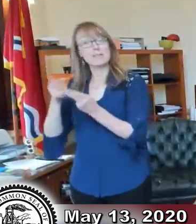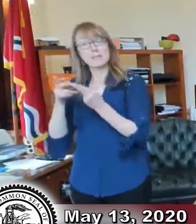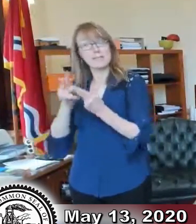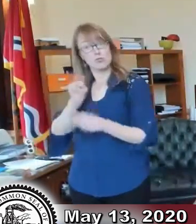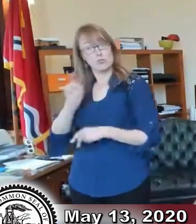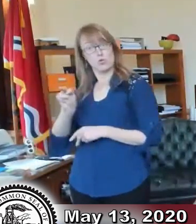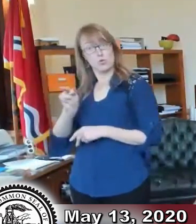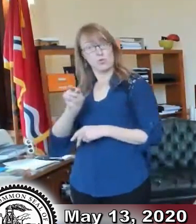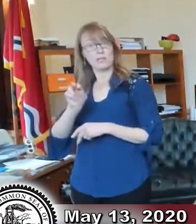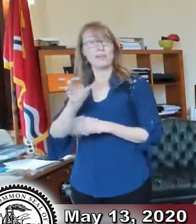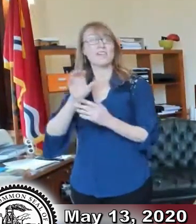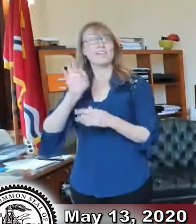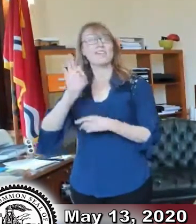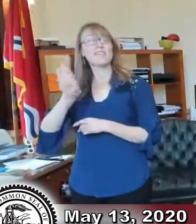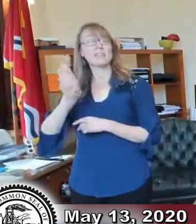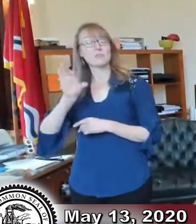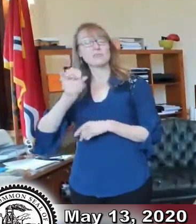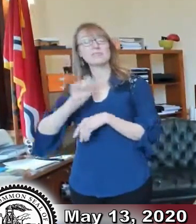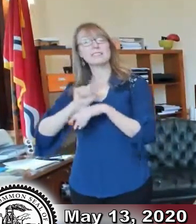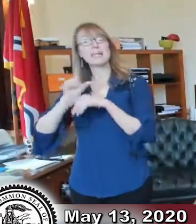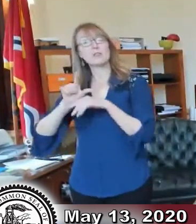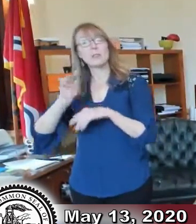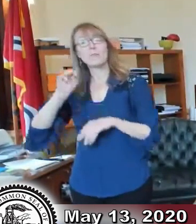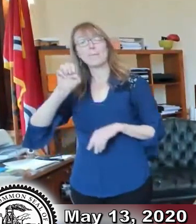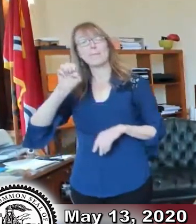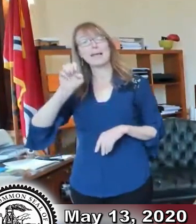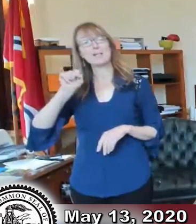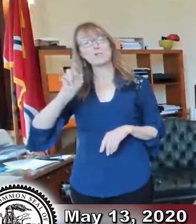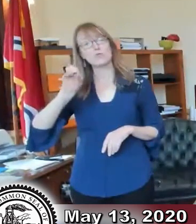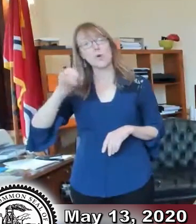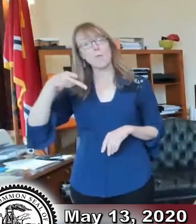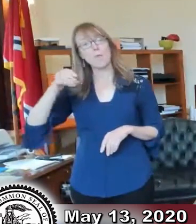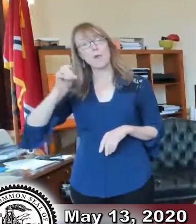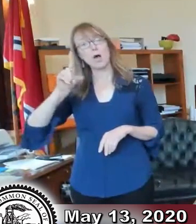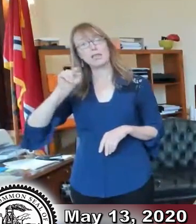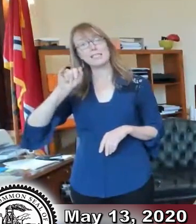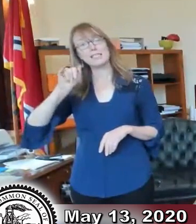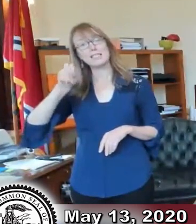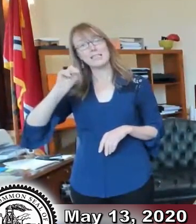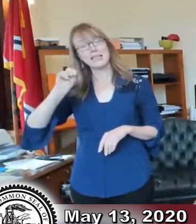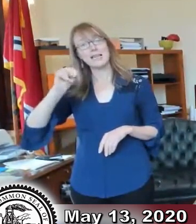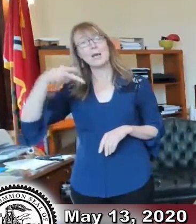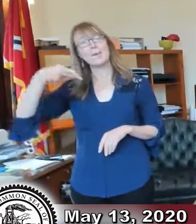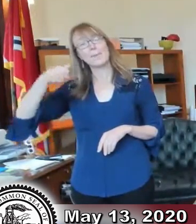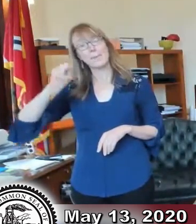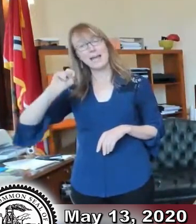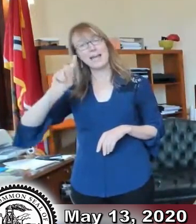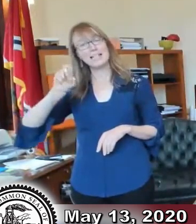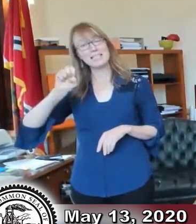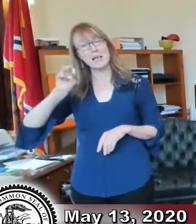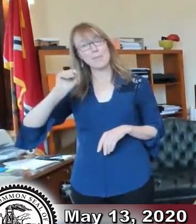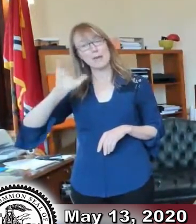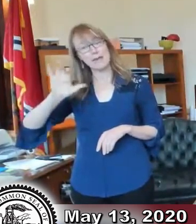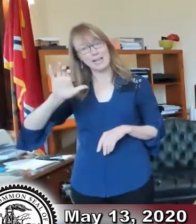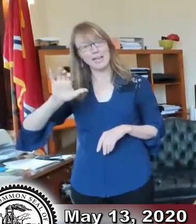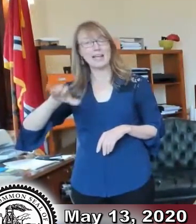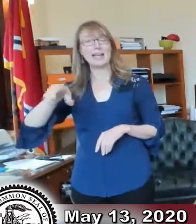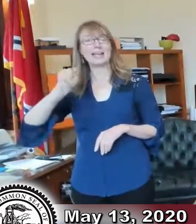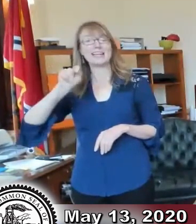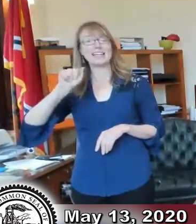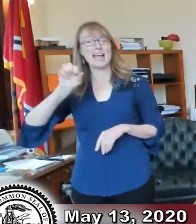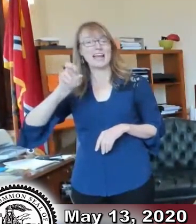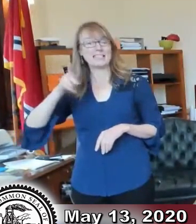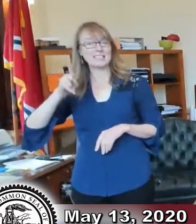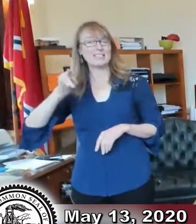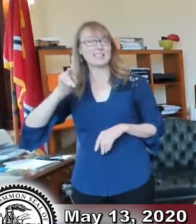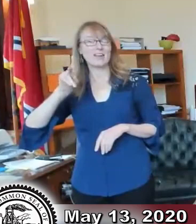Louis Metropolitan Pandemic Task Force. Long name. St. Louis Metropolitan Pandemic Task Force. They post